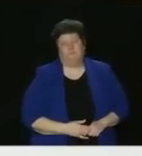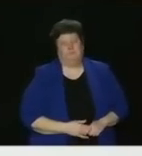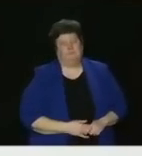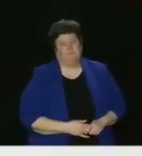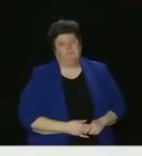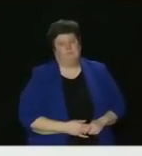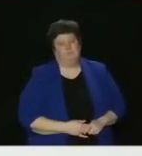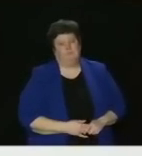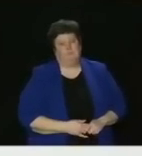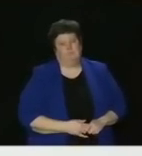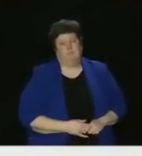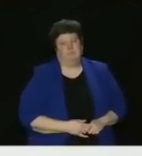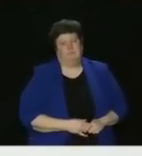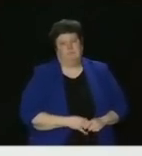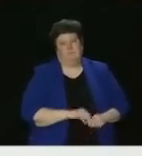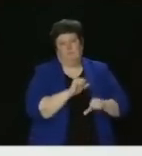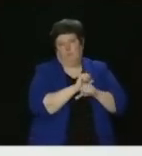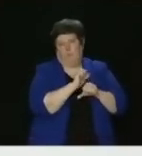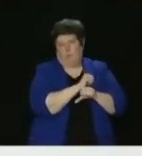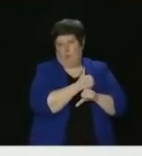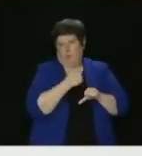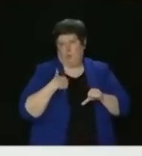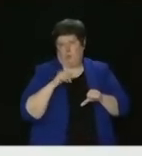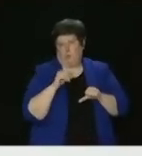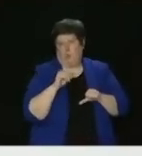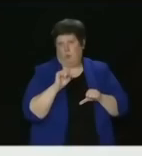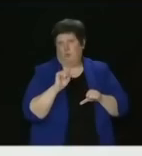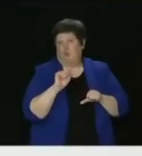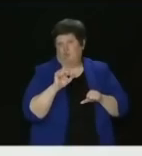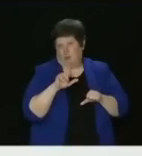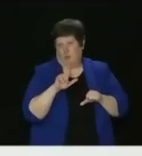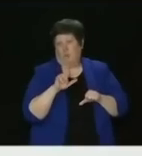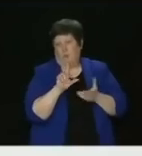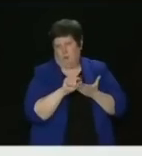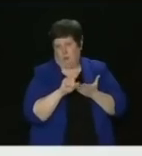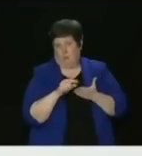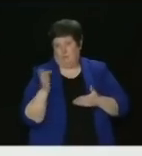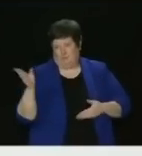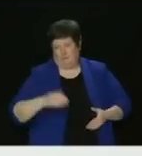de Tonda McCharles, Toronto Star. Please go ahead, à vous la parole.